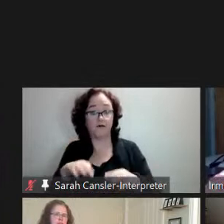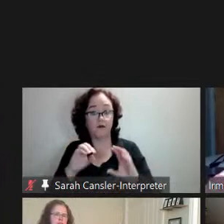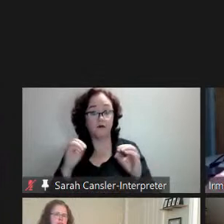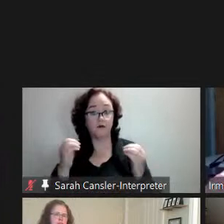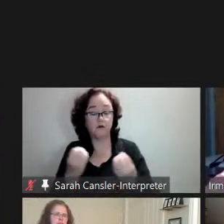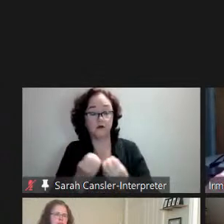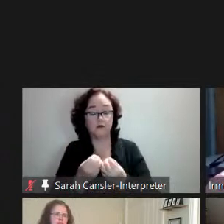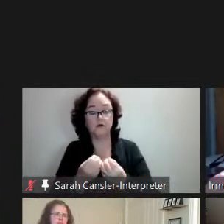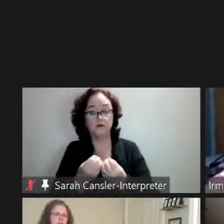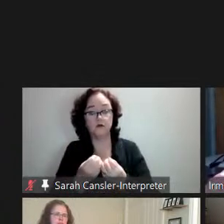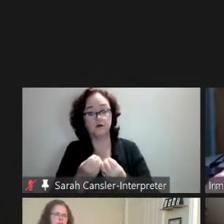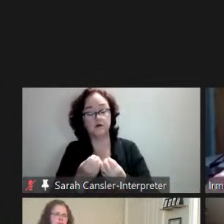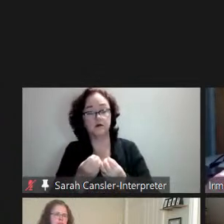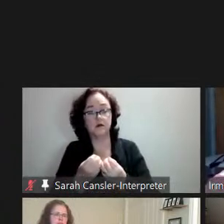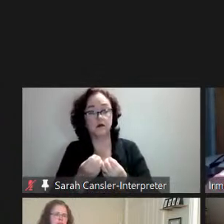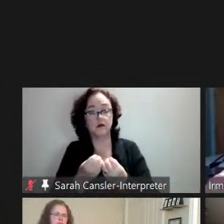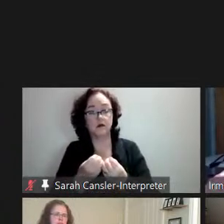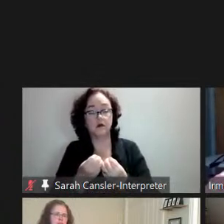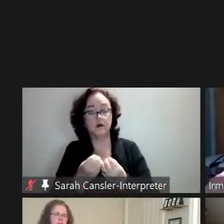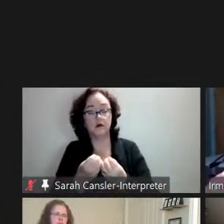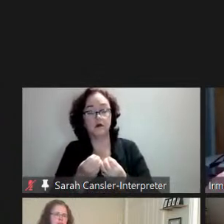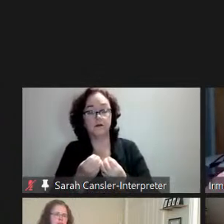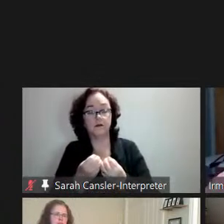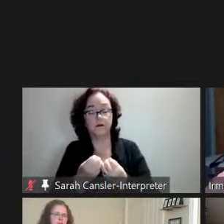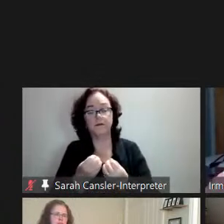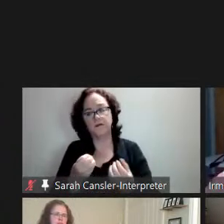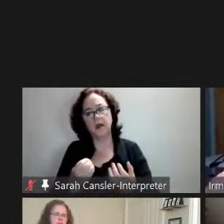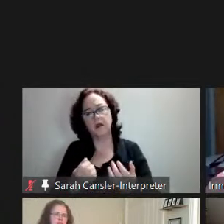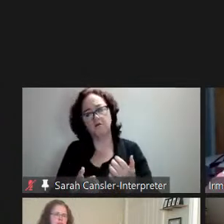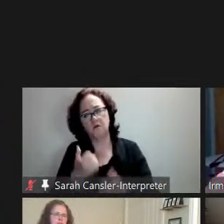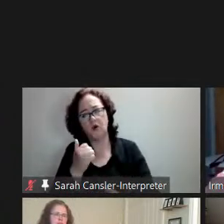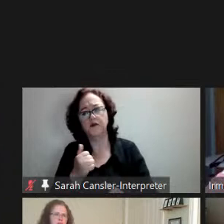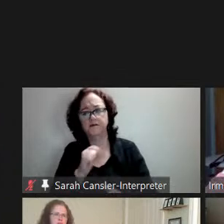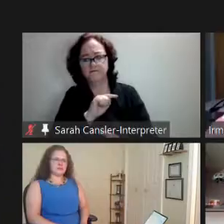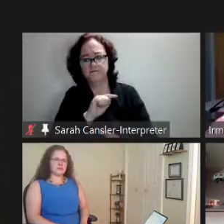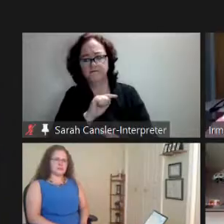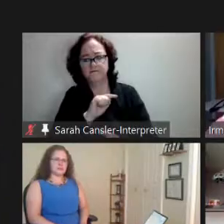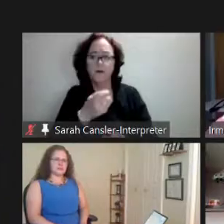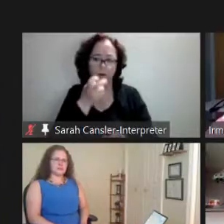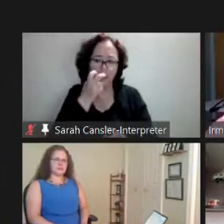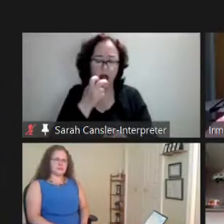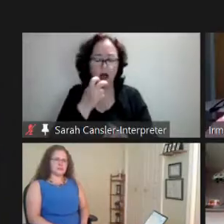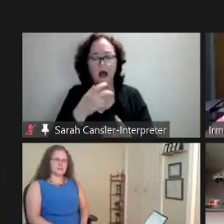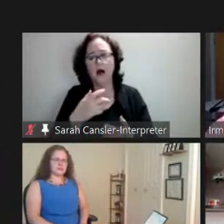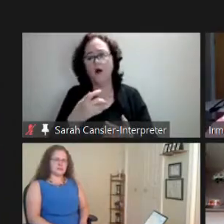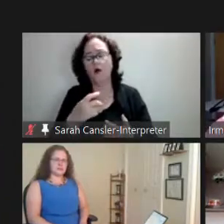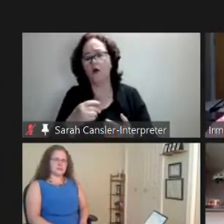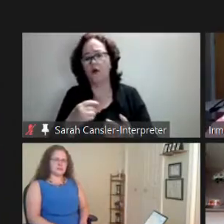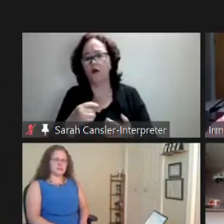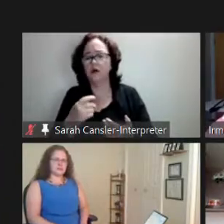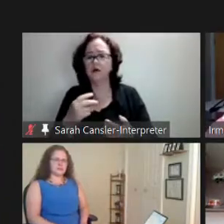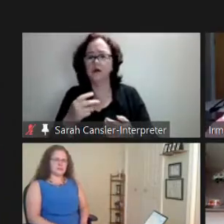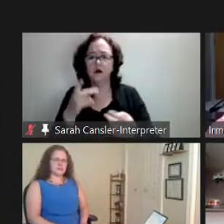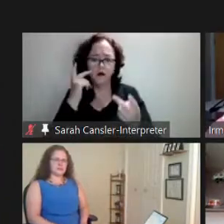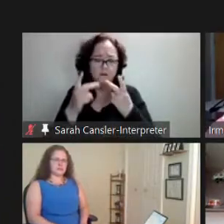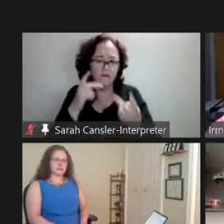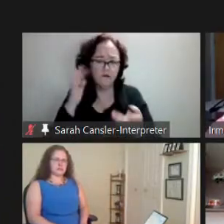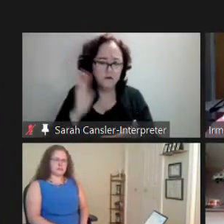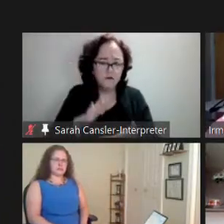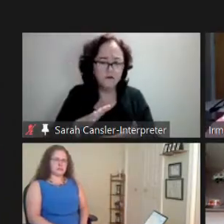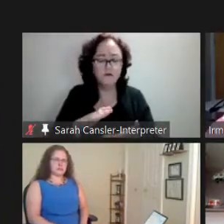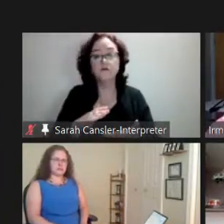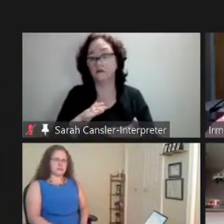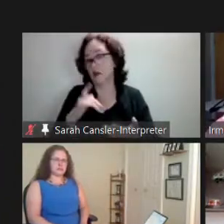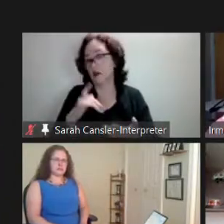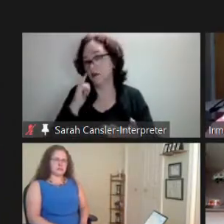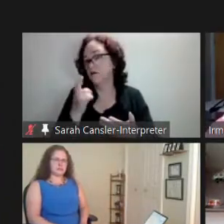are largely those who are blind or have low vision. So I think it would be especially imperative to try to get